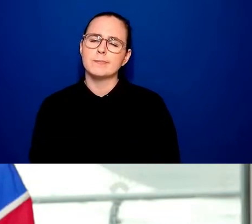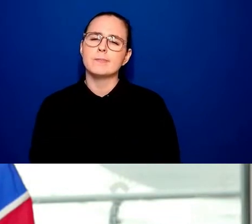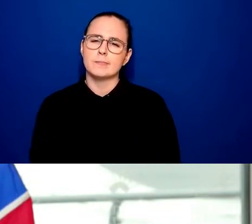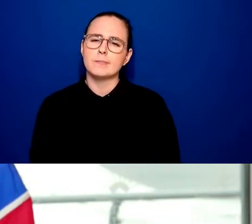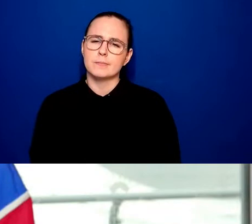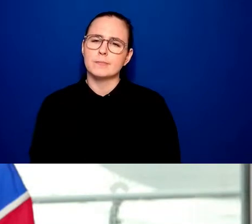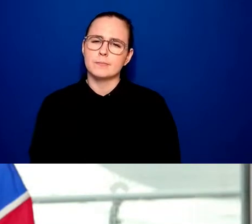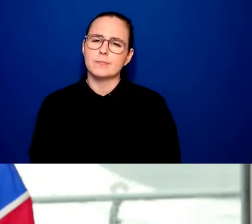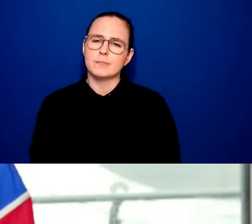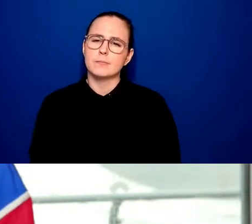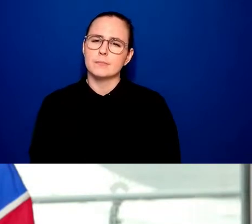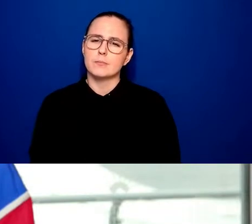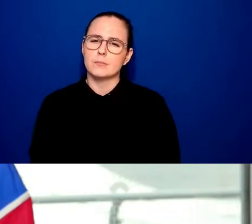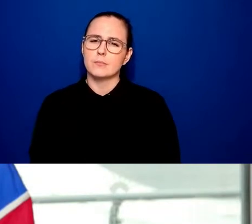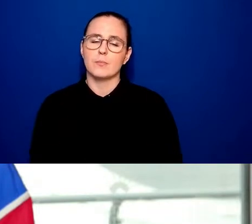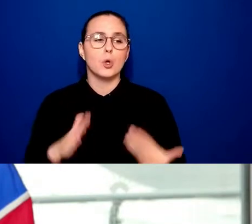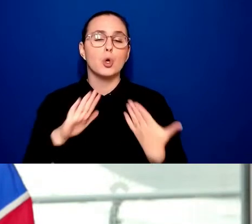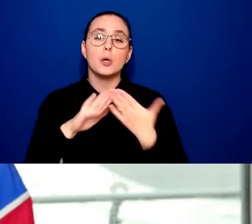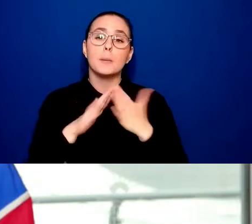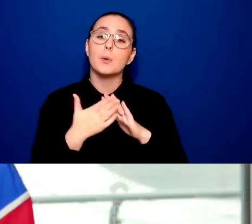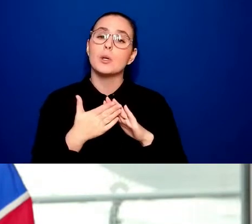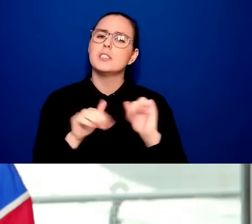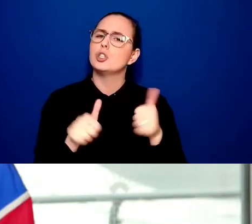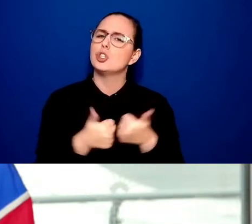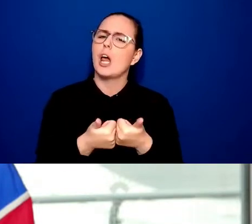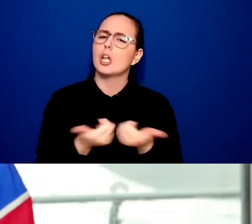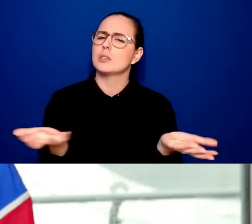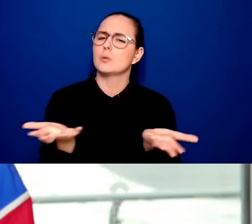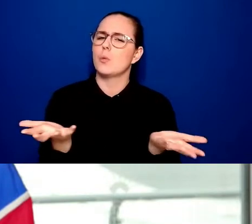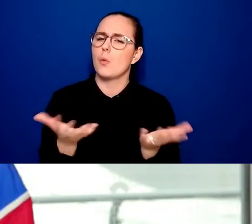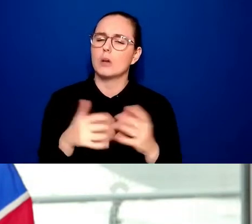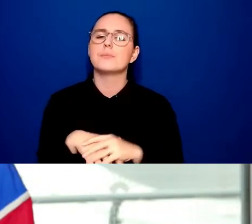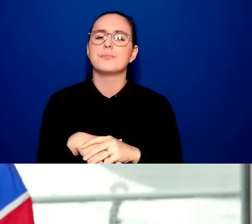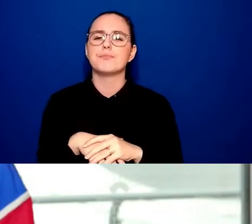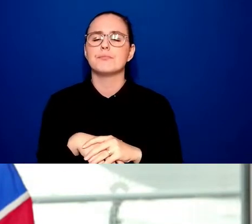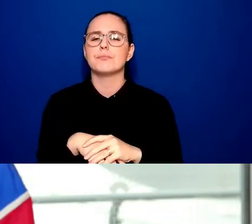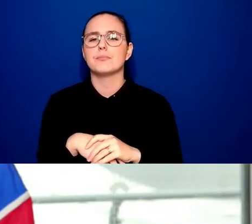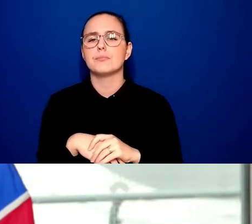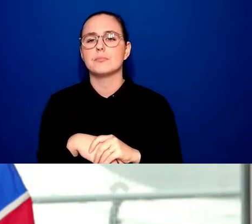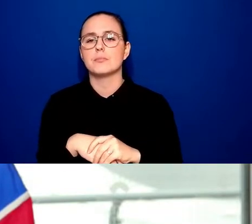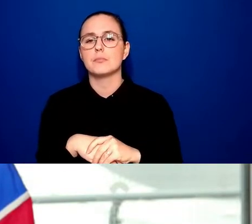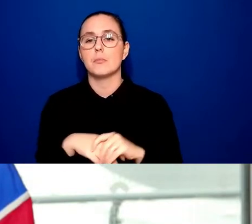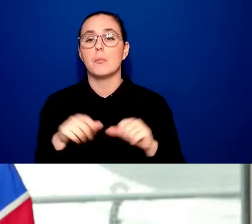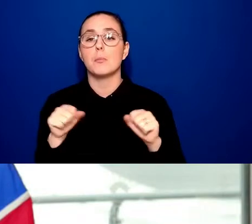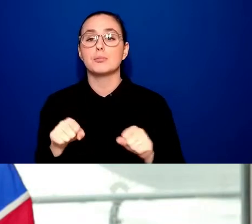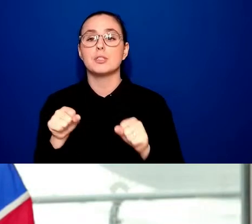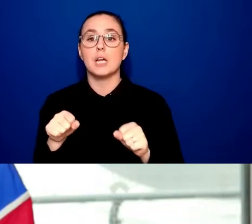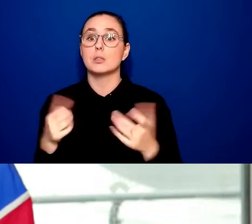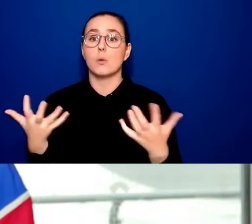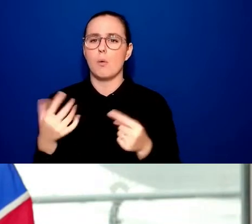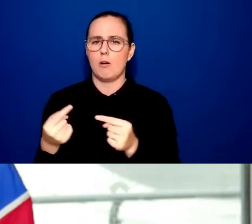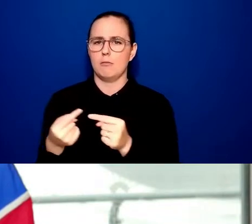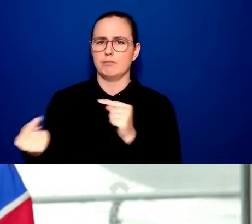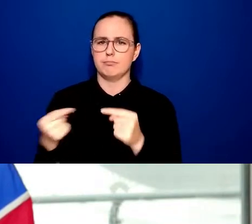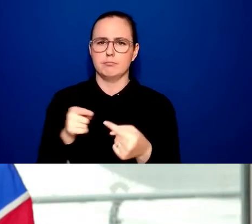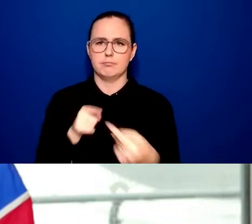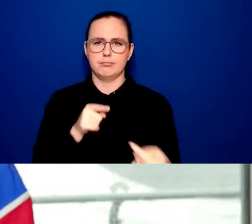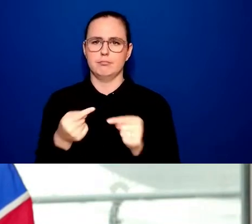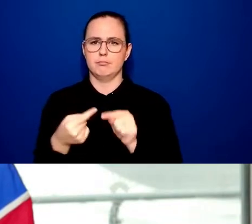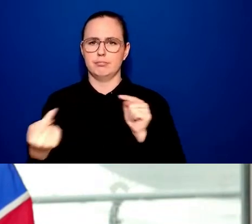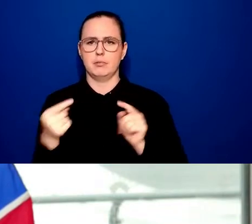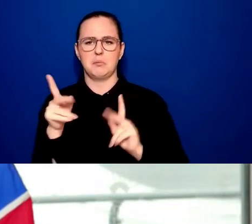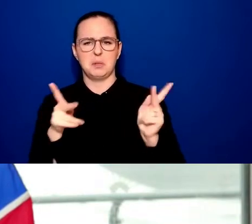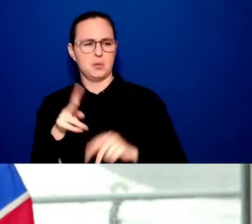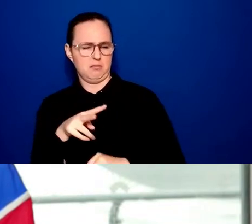is the potential and the division between people. And one of the reasons we stay